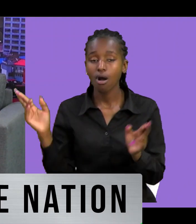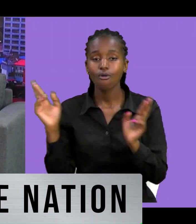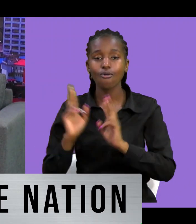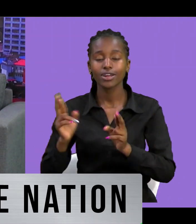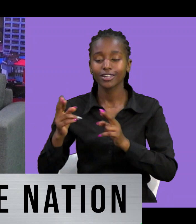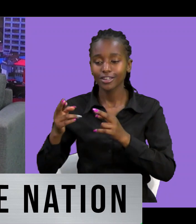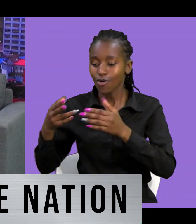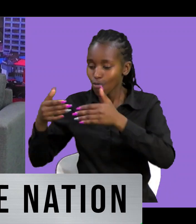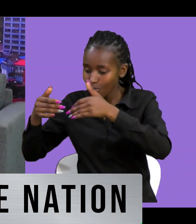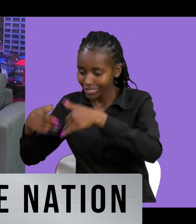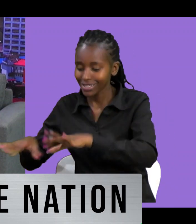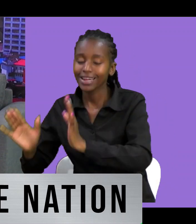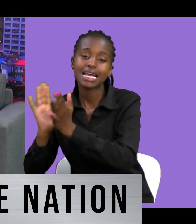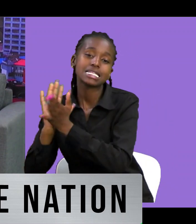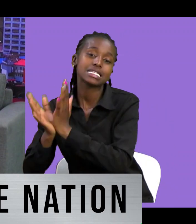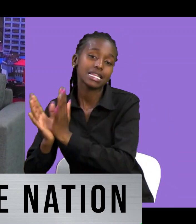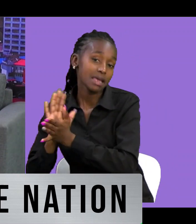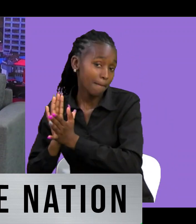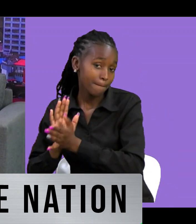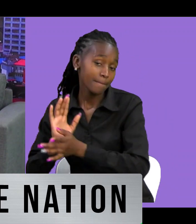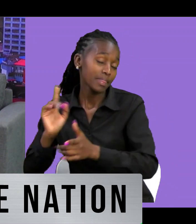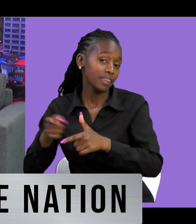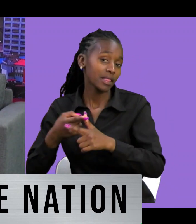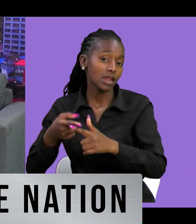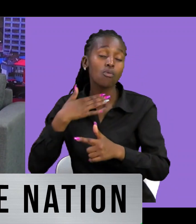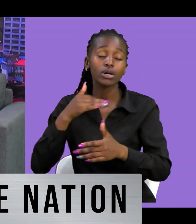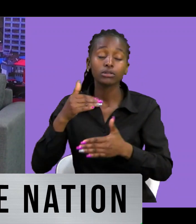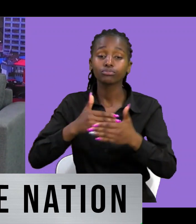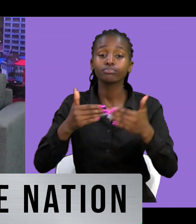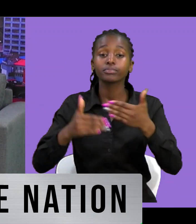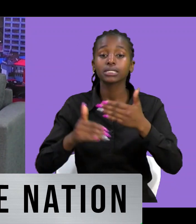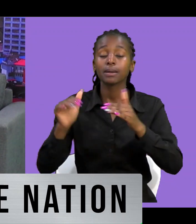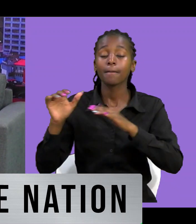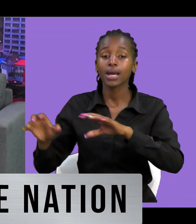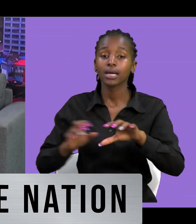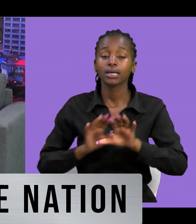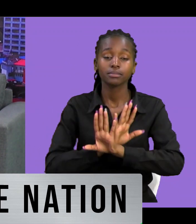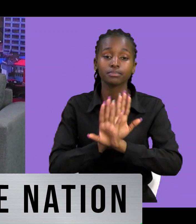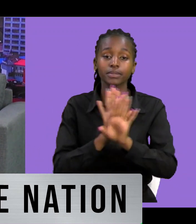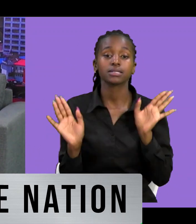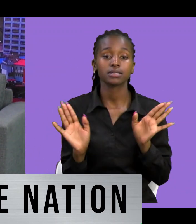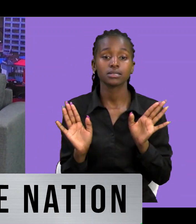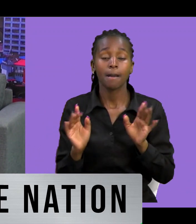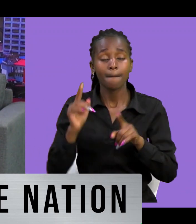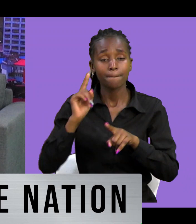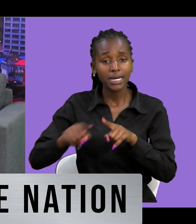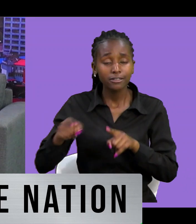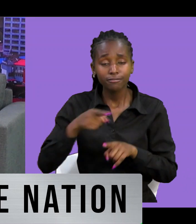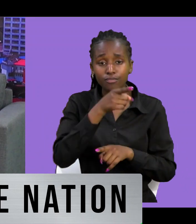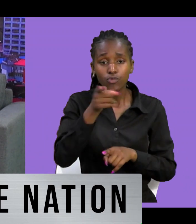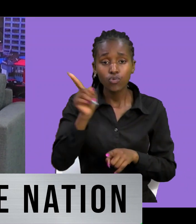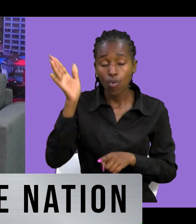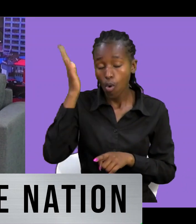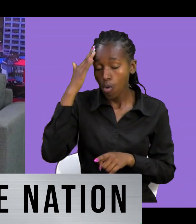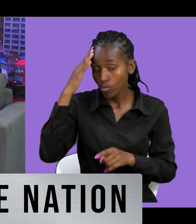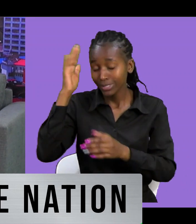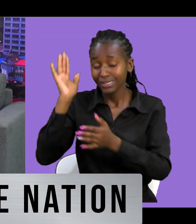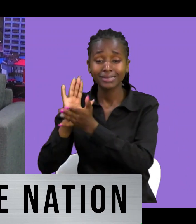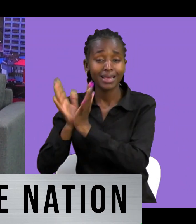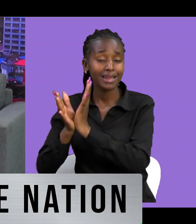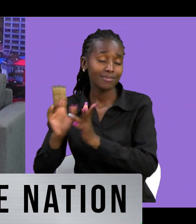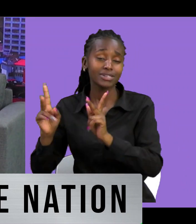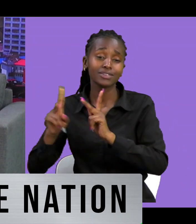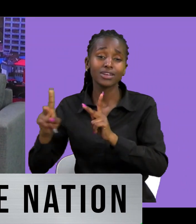neglect the stadium, bearing in mind that even the stadium is also very important in the economy and also the